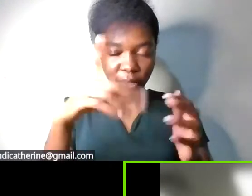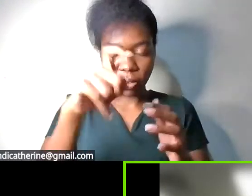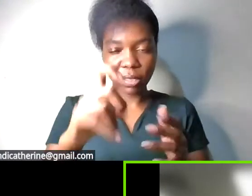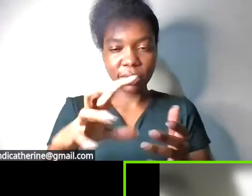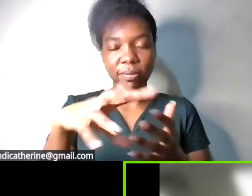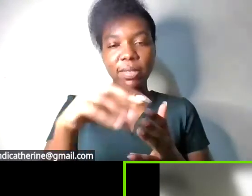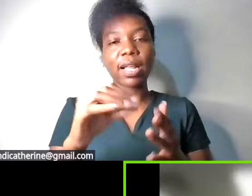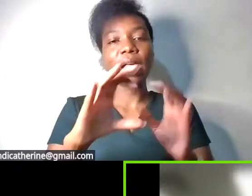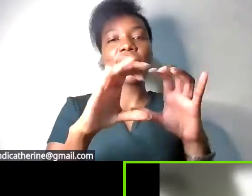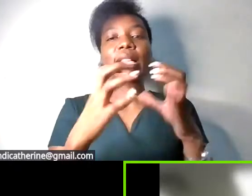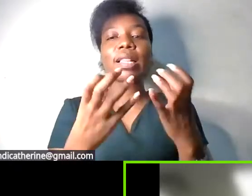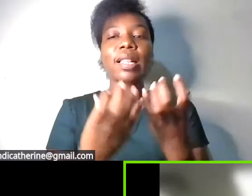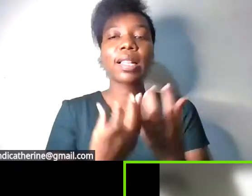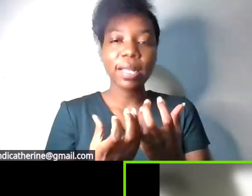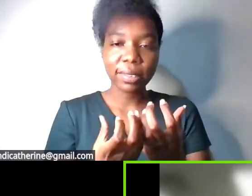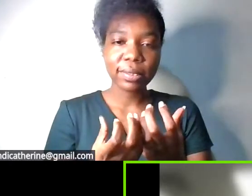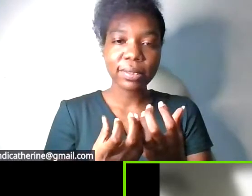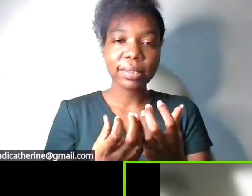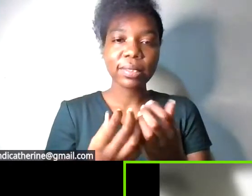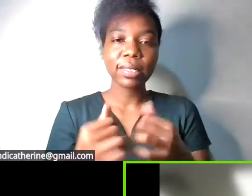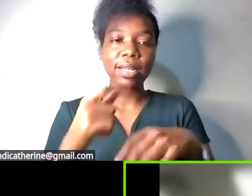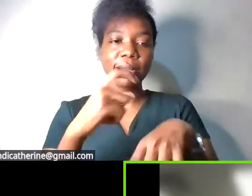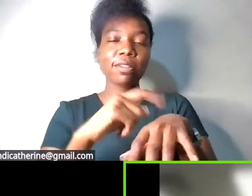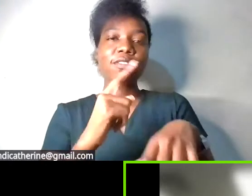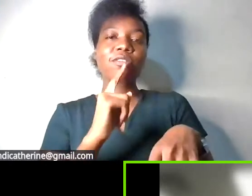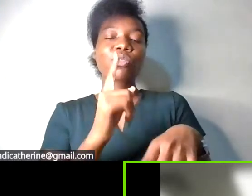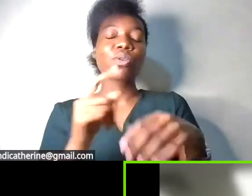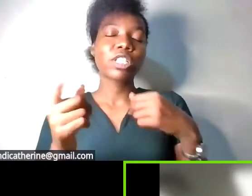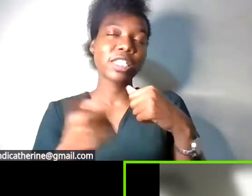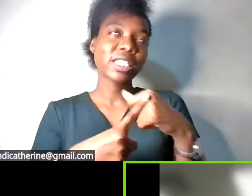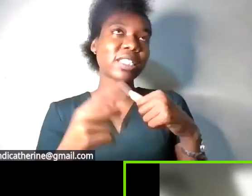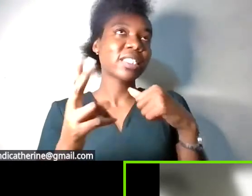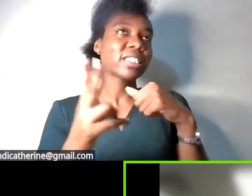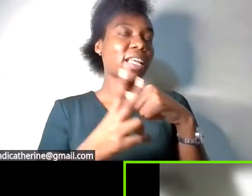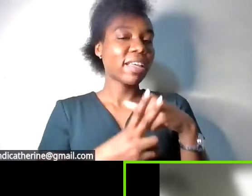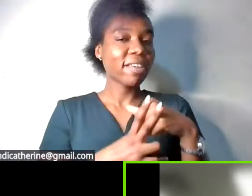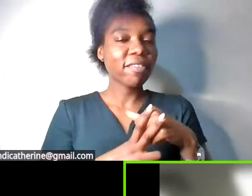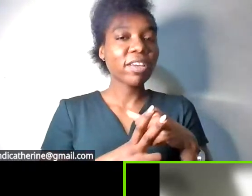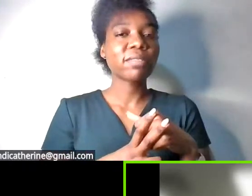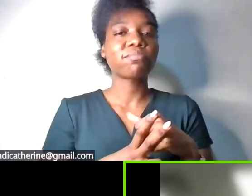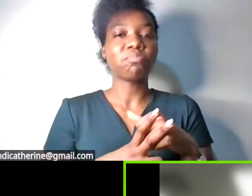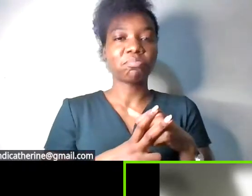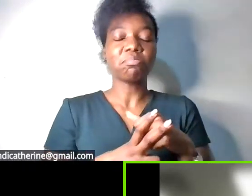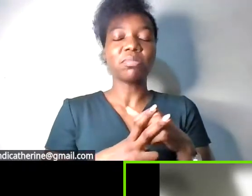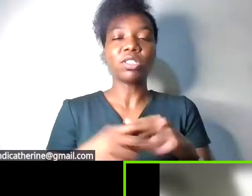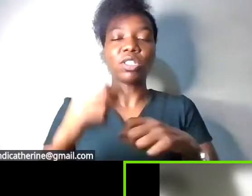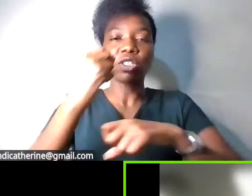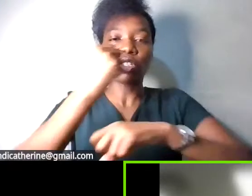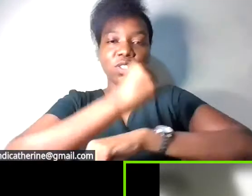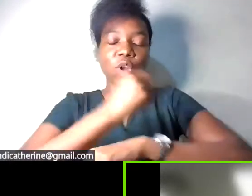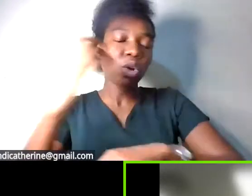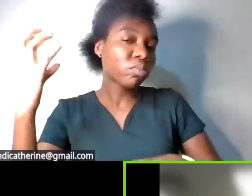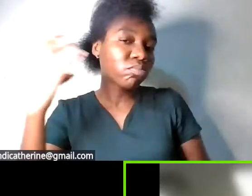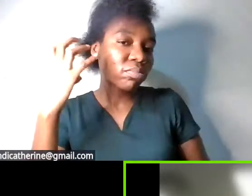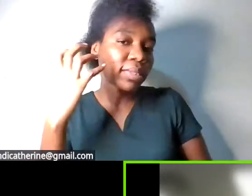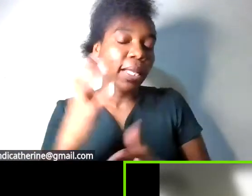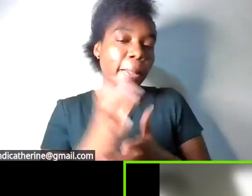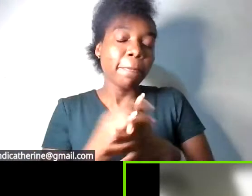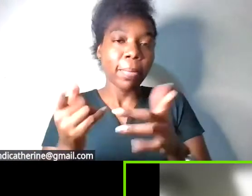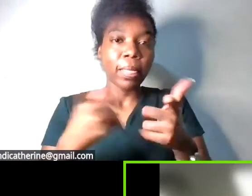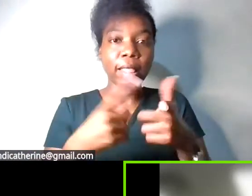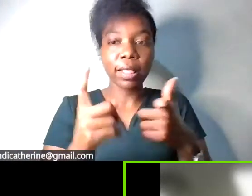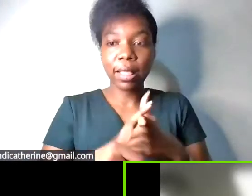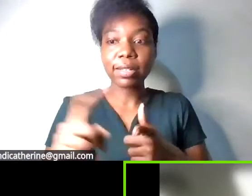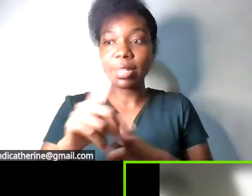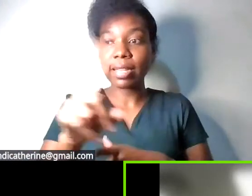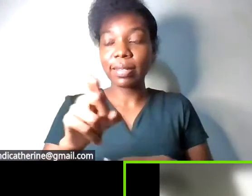take about 6 to 7 courses. And at the end of that semester, they take all those exams together, right? So they're studying for the